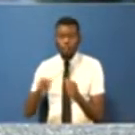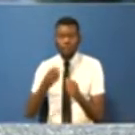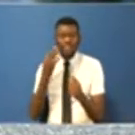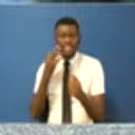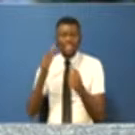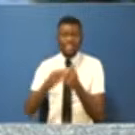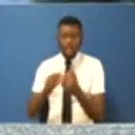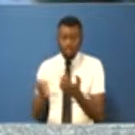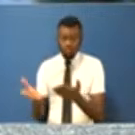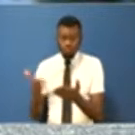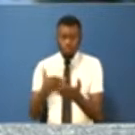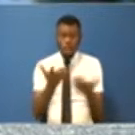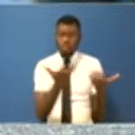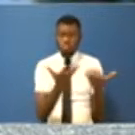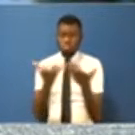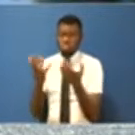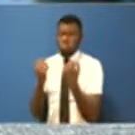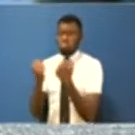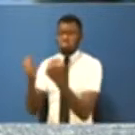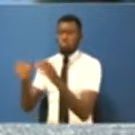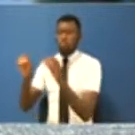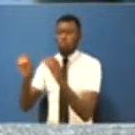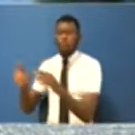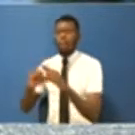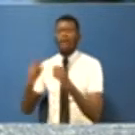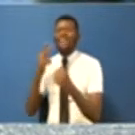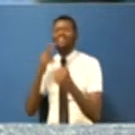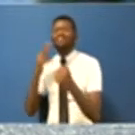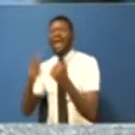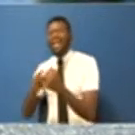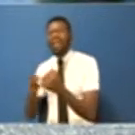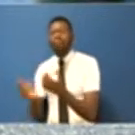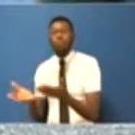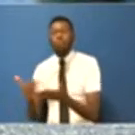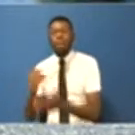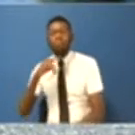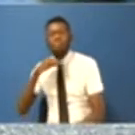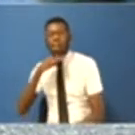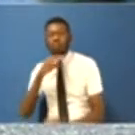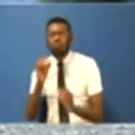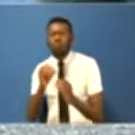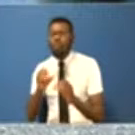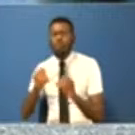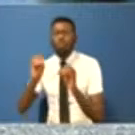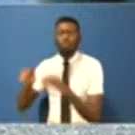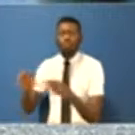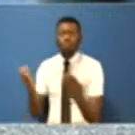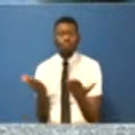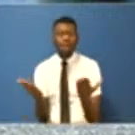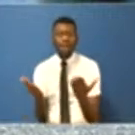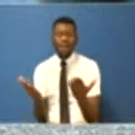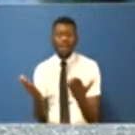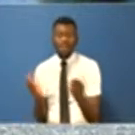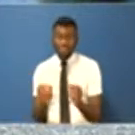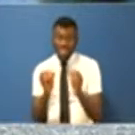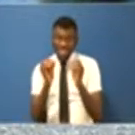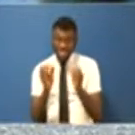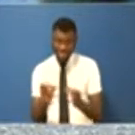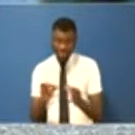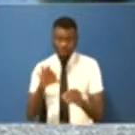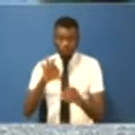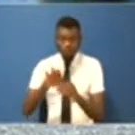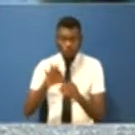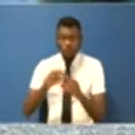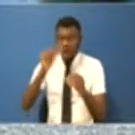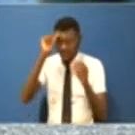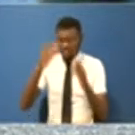transported about 700 tons cannot be accounted for and guess where that ends up if elected governor how do you seek